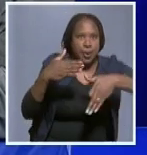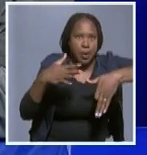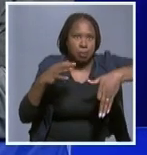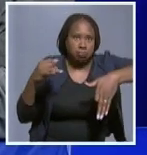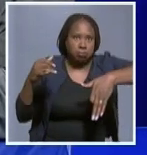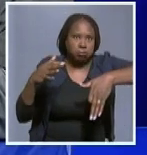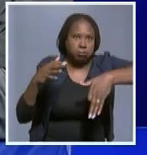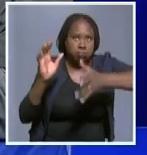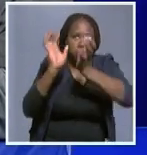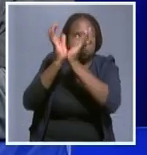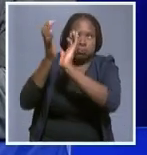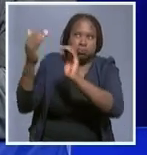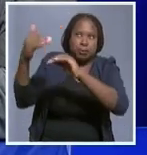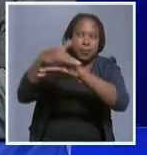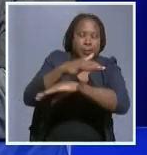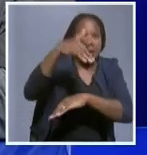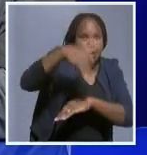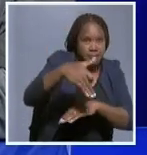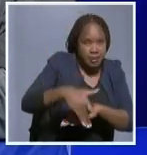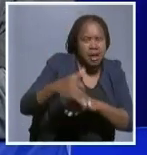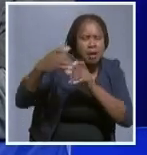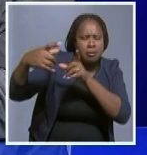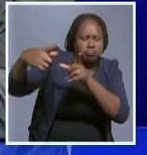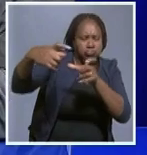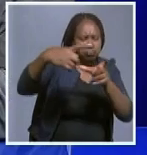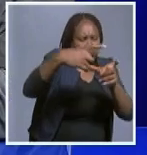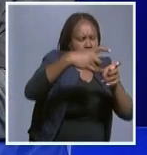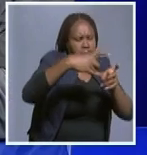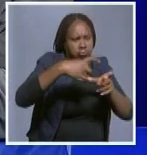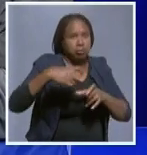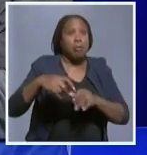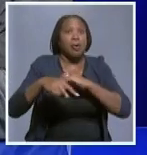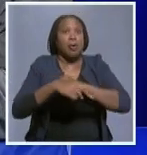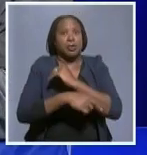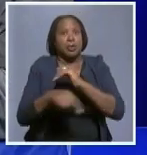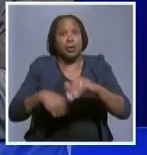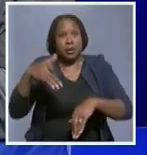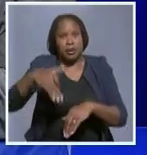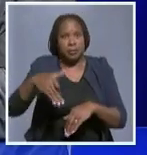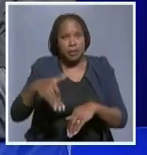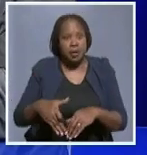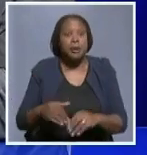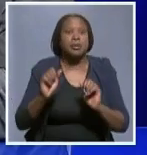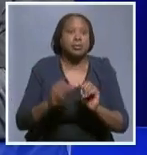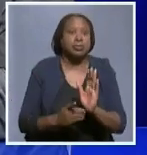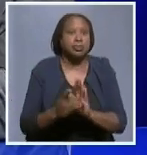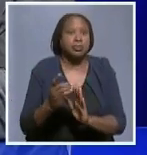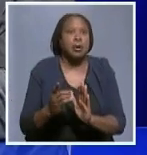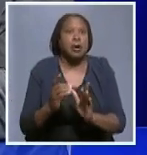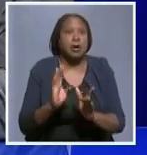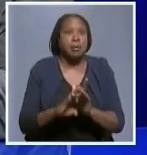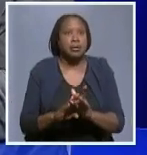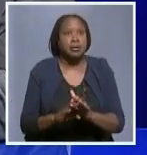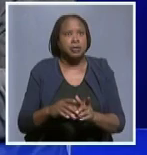of the country as it is. And you will be able to follow development of whether, especially if you talk about